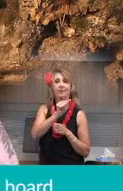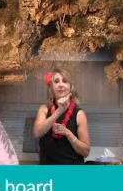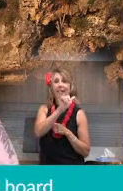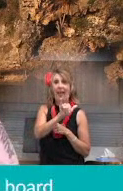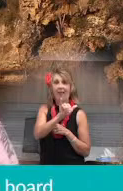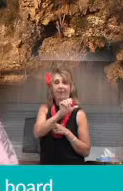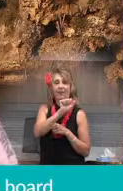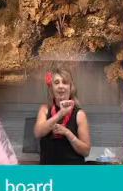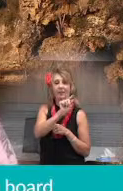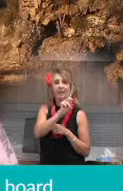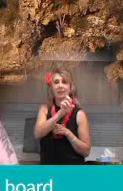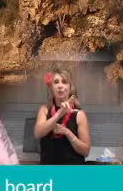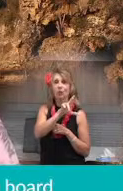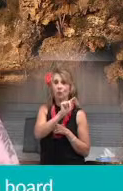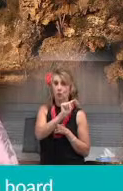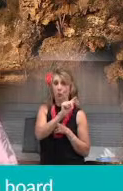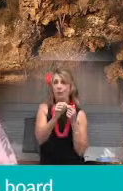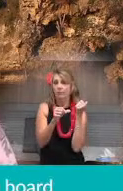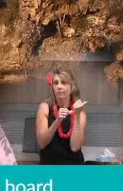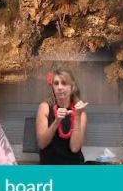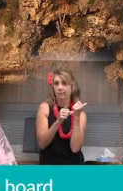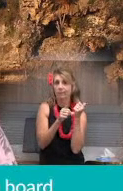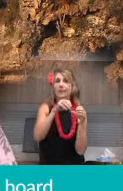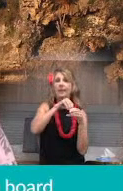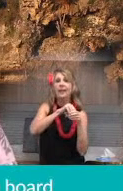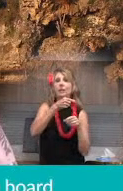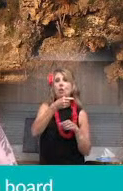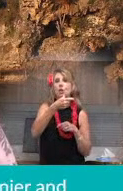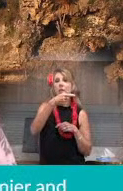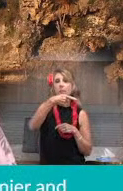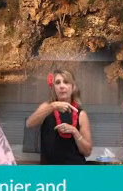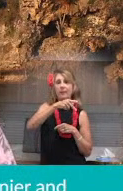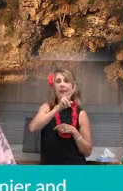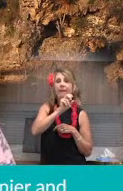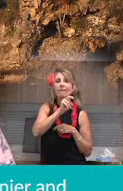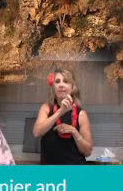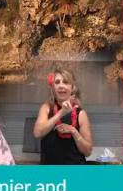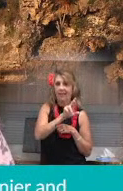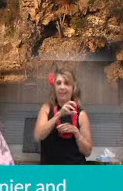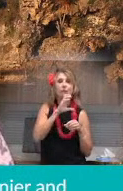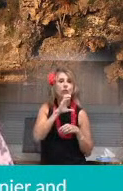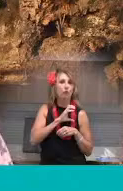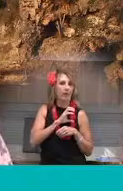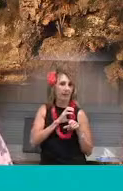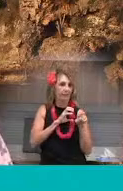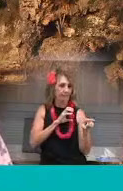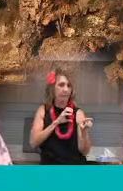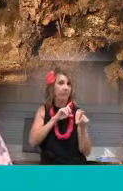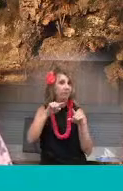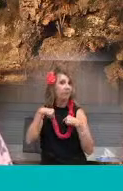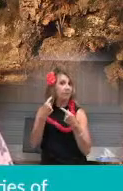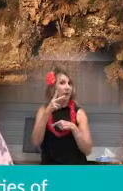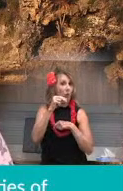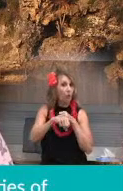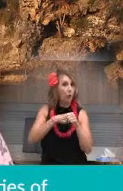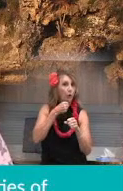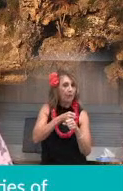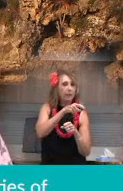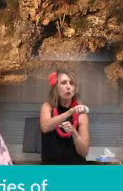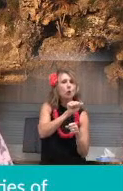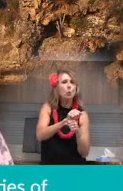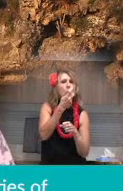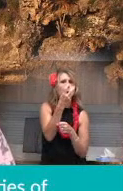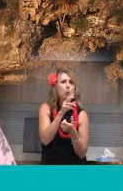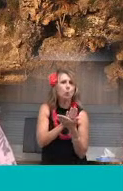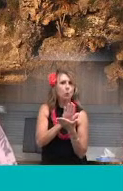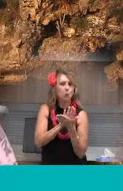George P. Vanier. Over her 30 years with the board, Kathy has worked at George P. Vanier and St. Ursula and the former